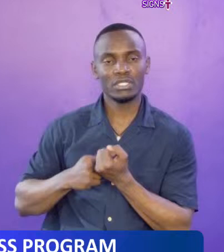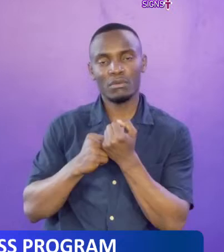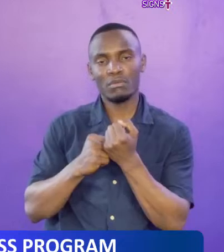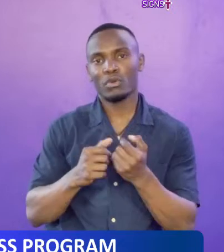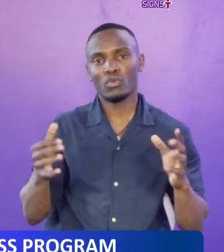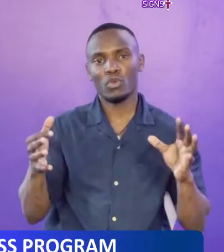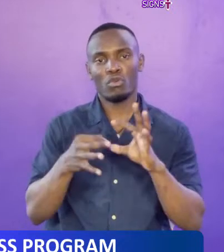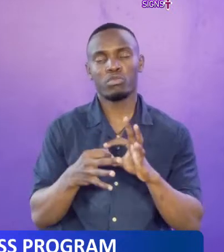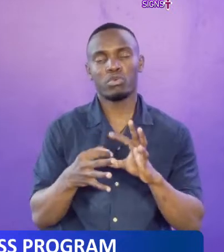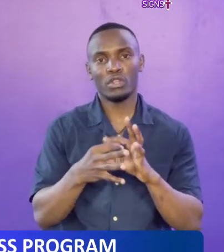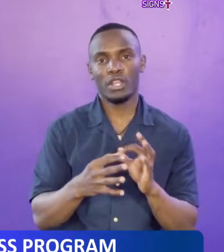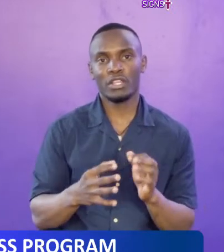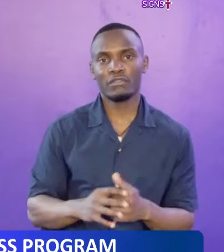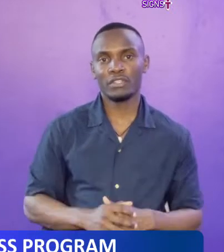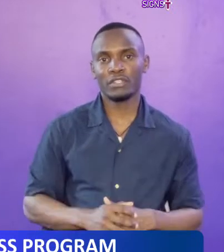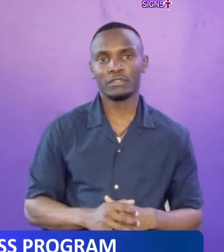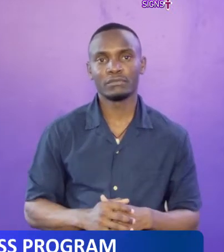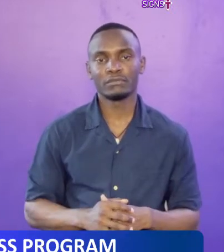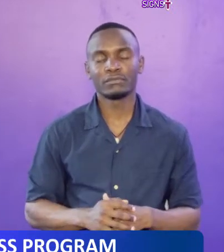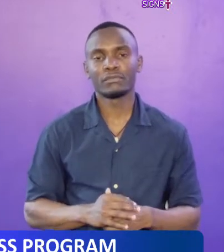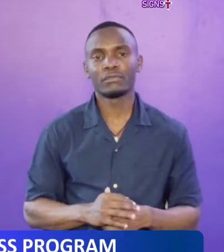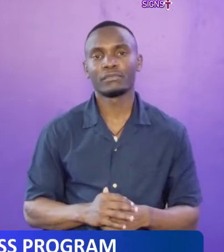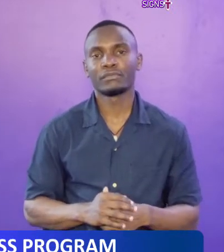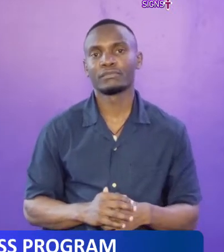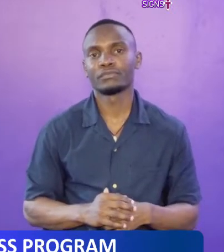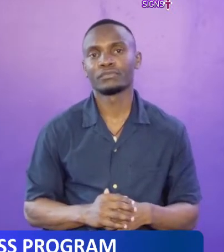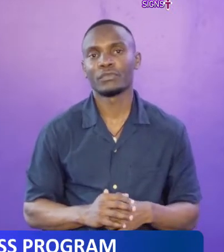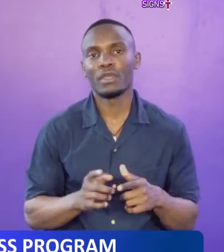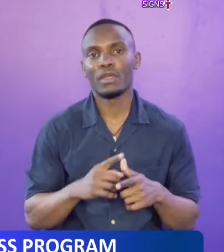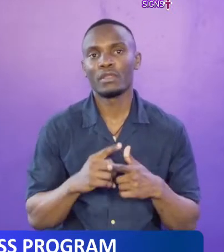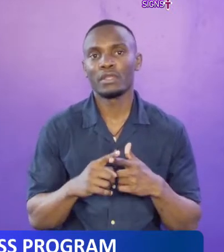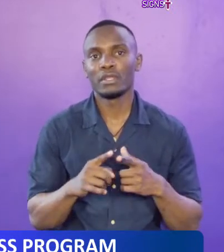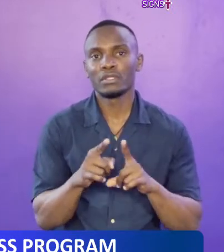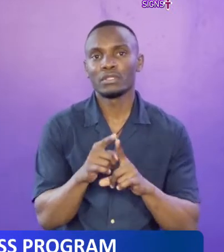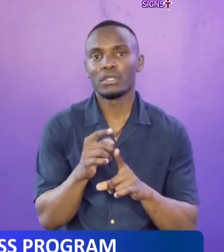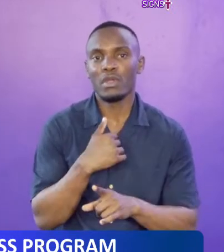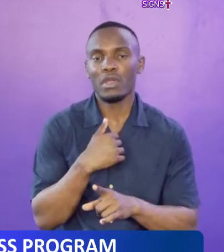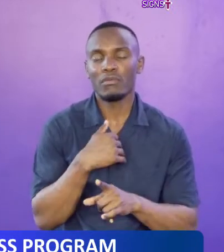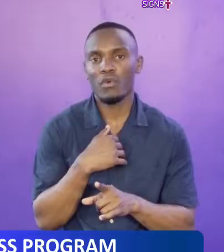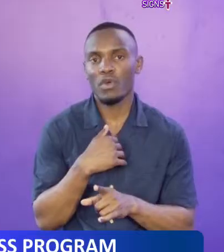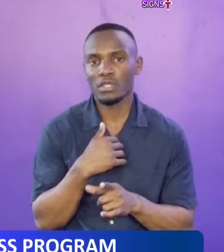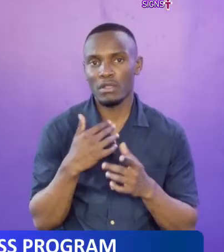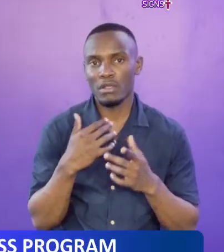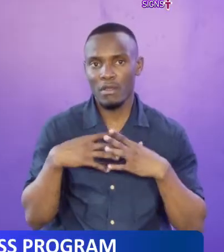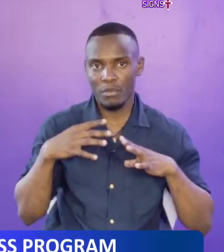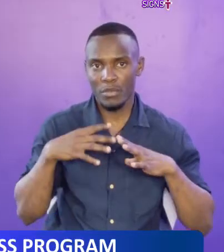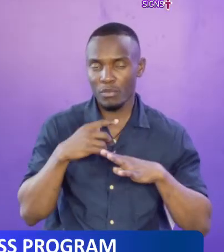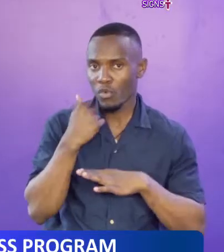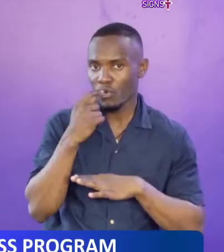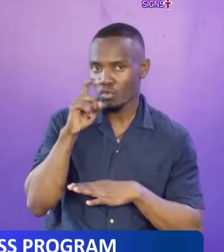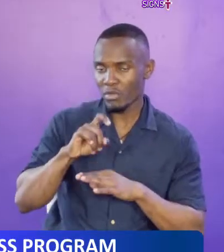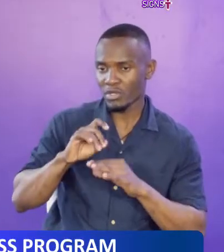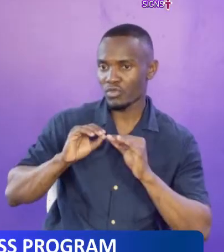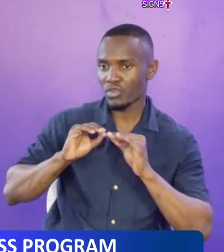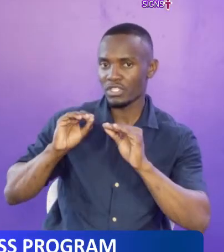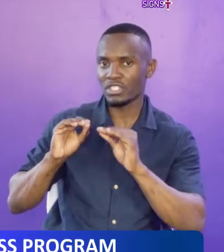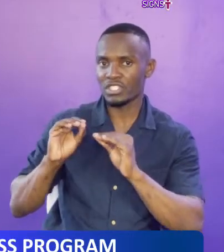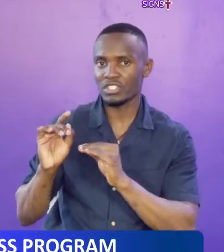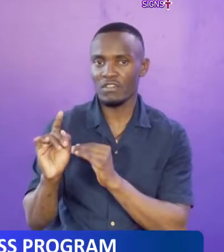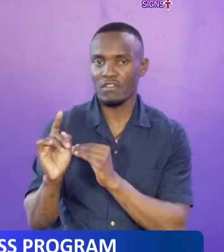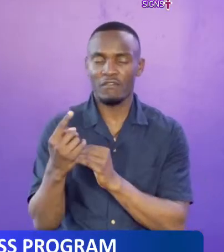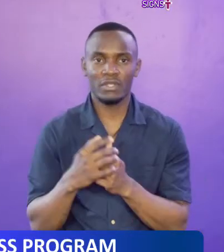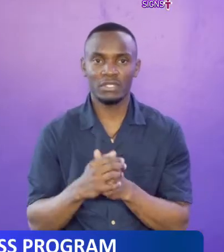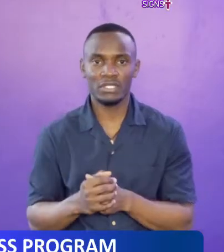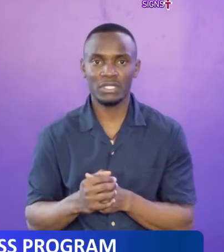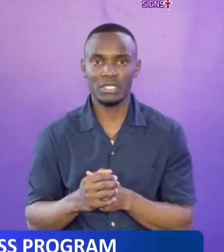Access, Then we have people who need to be fast educated on fast. It's called to be